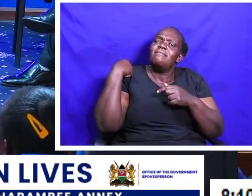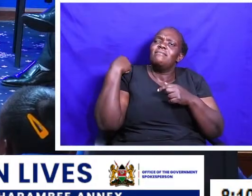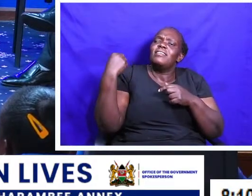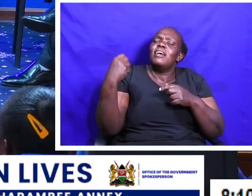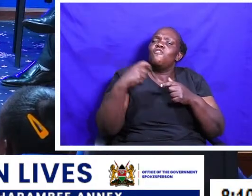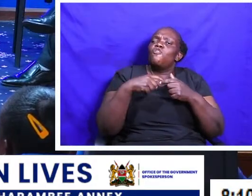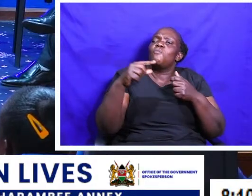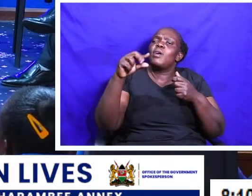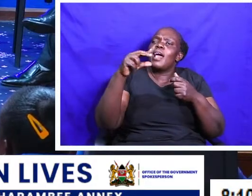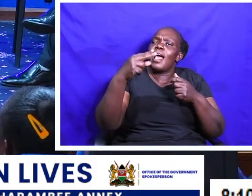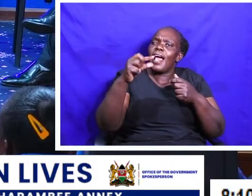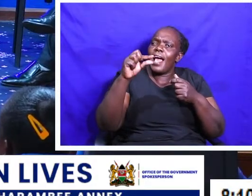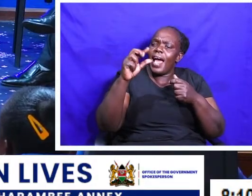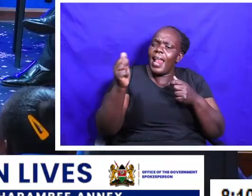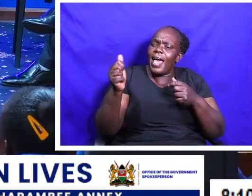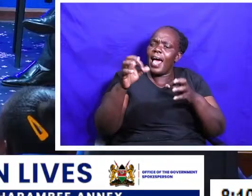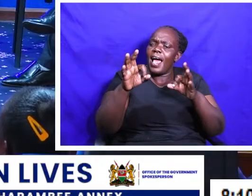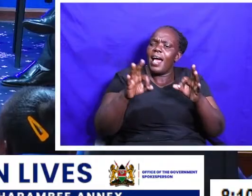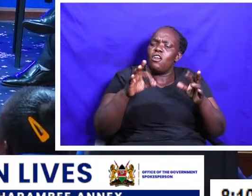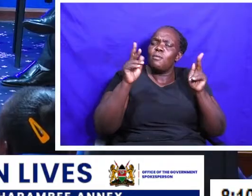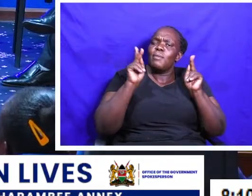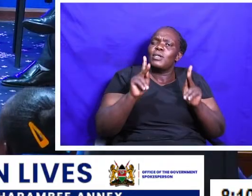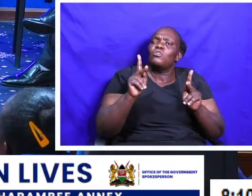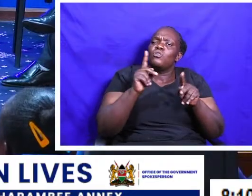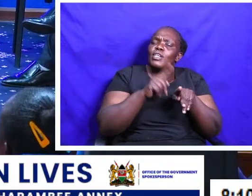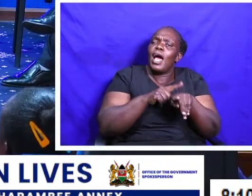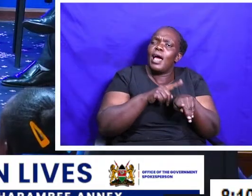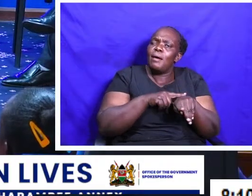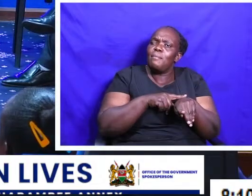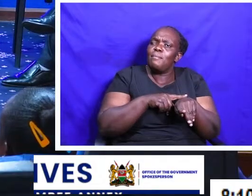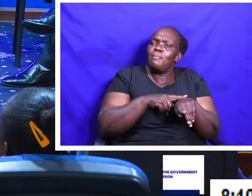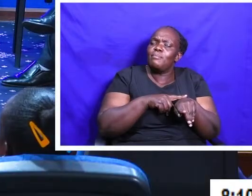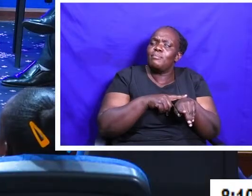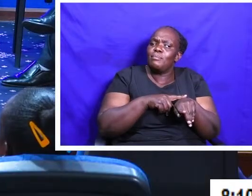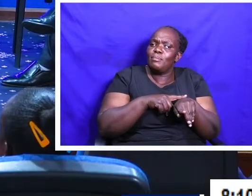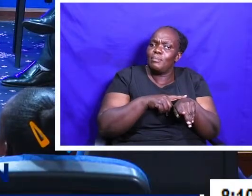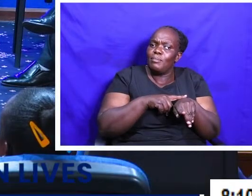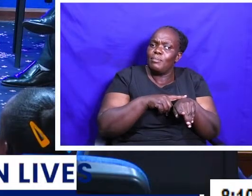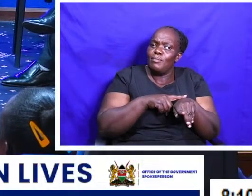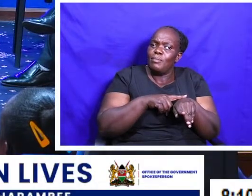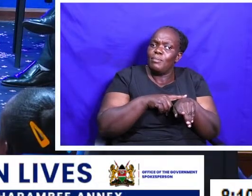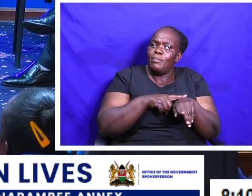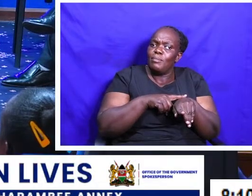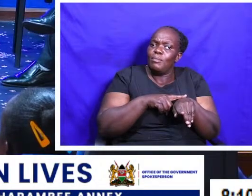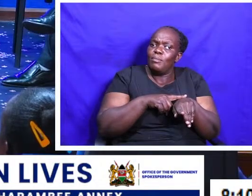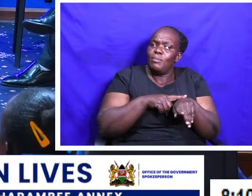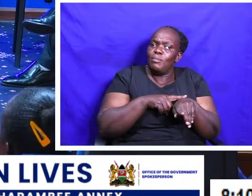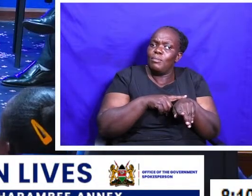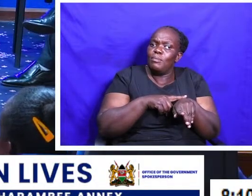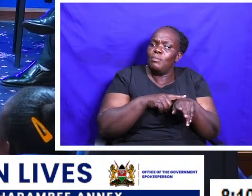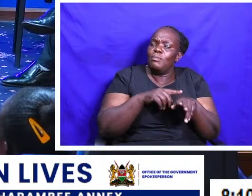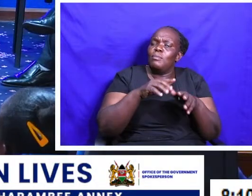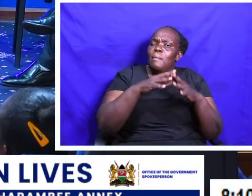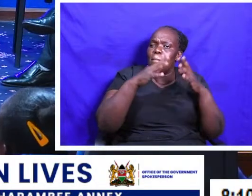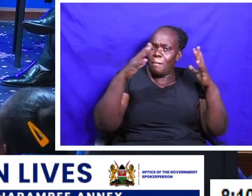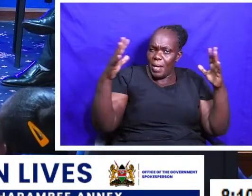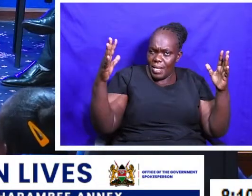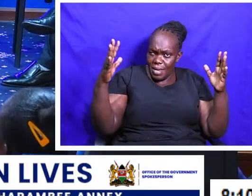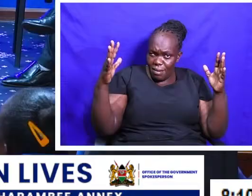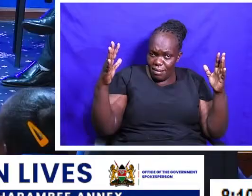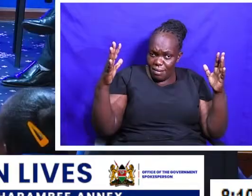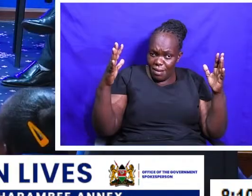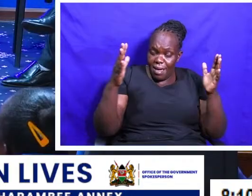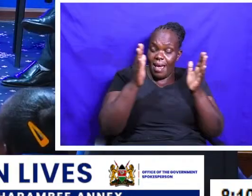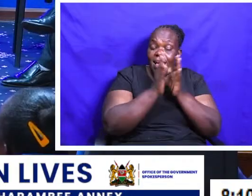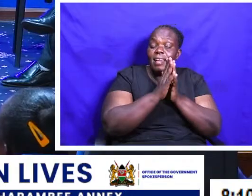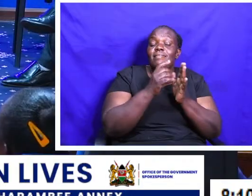Yeah. So I went to ask my accounting prof when I was to now specialize, take a major.